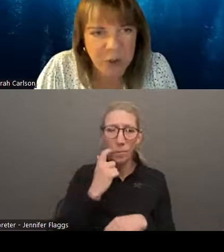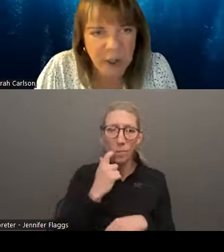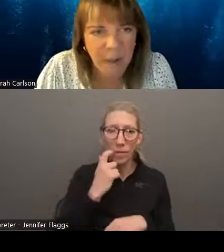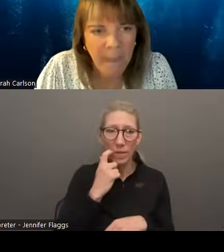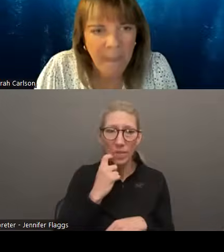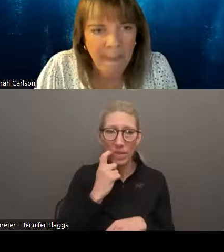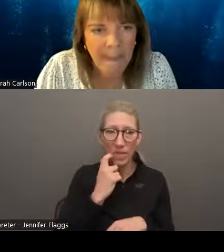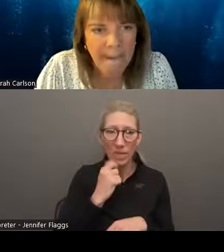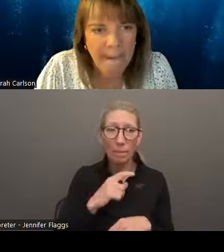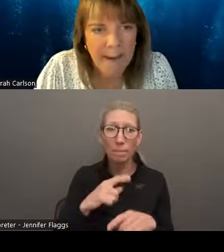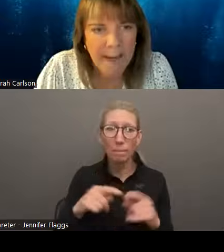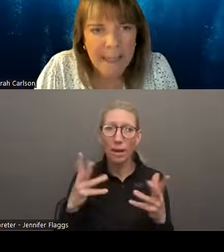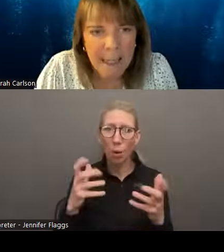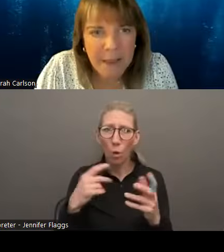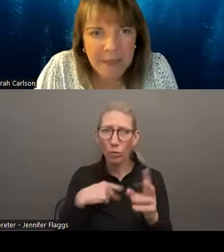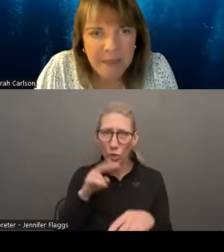to